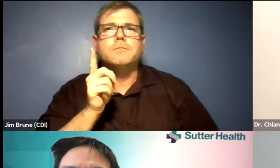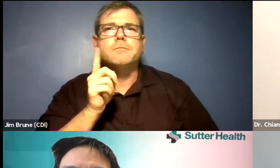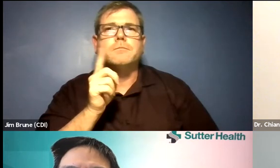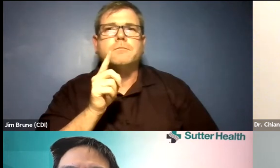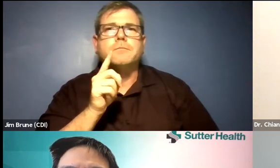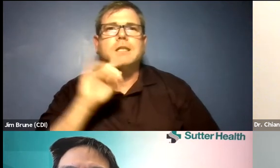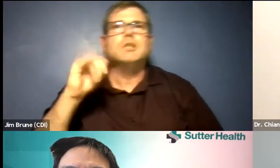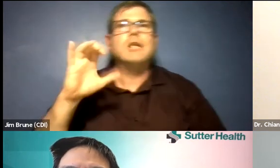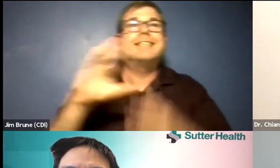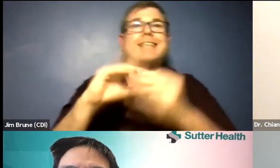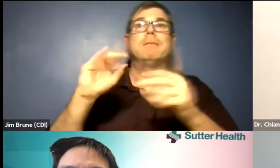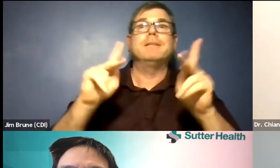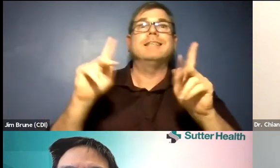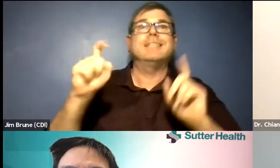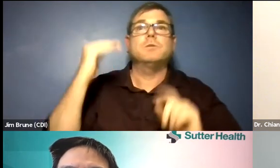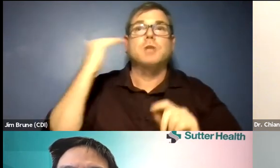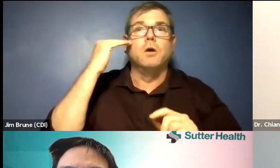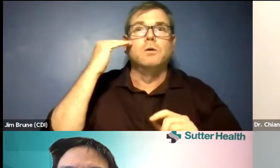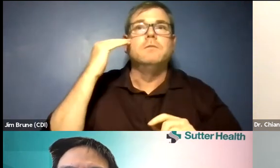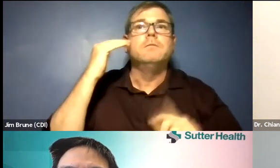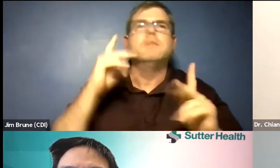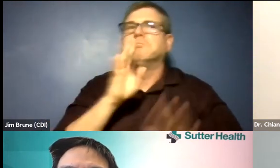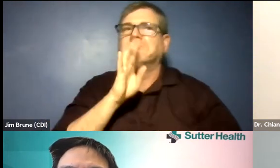People needed to know that. It's very important that people understand that.